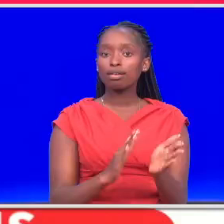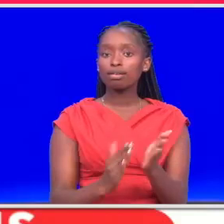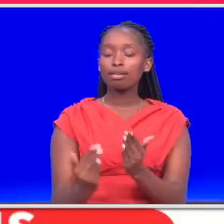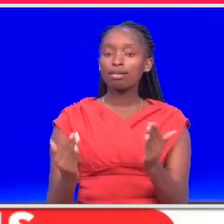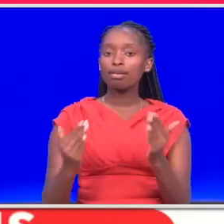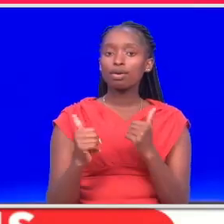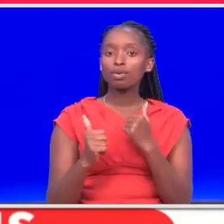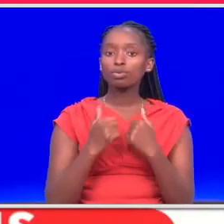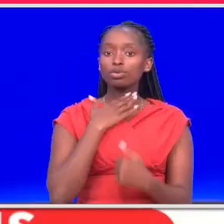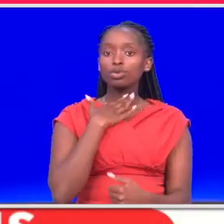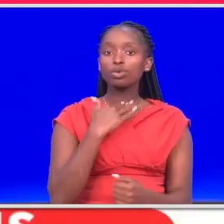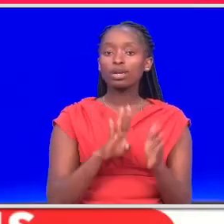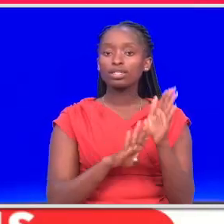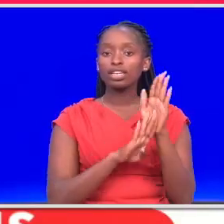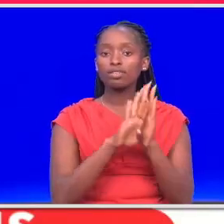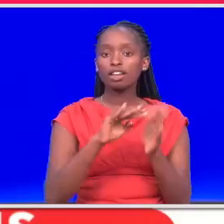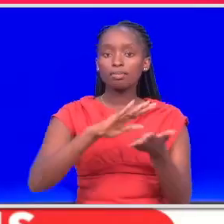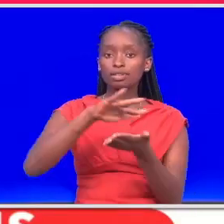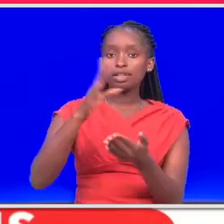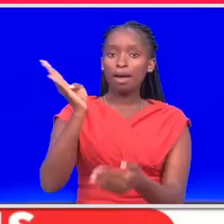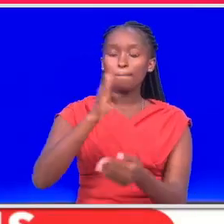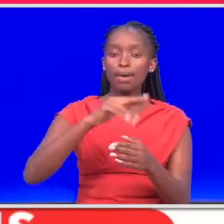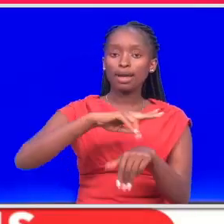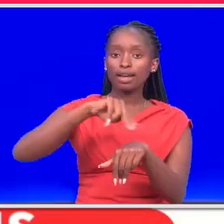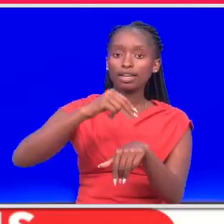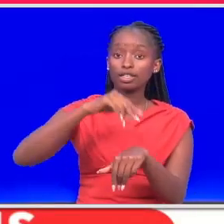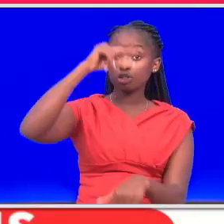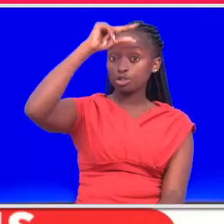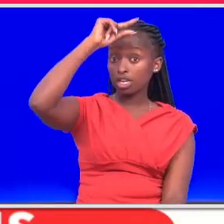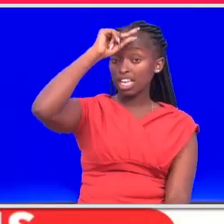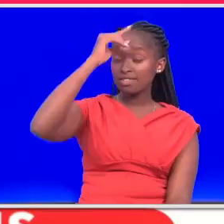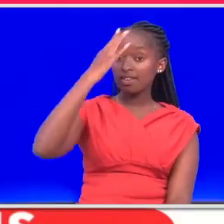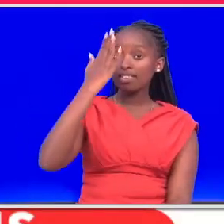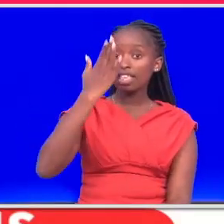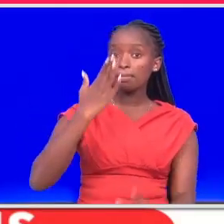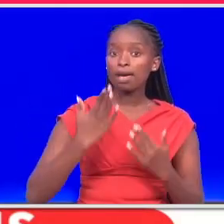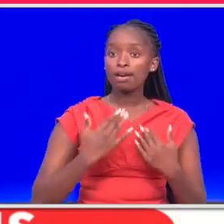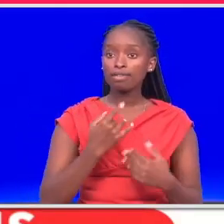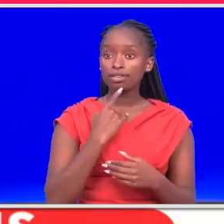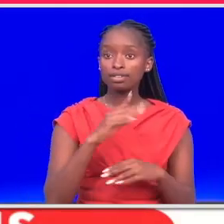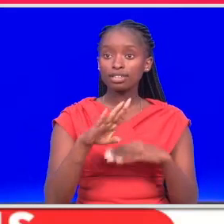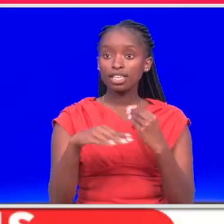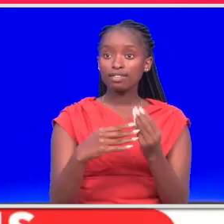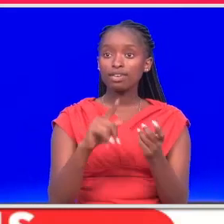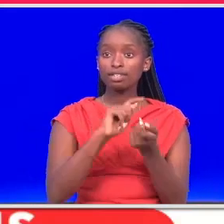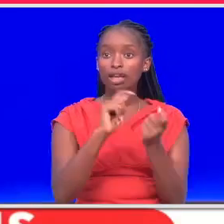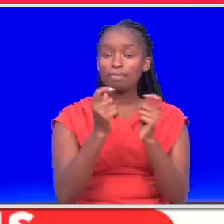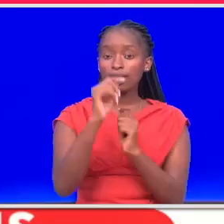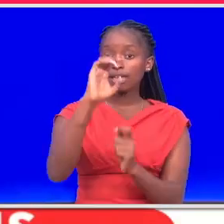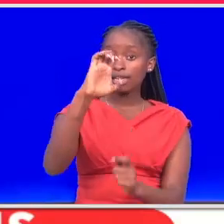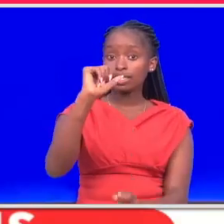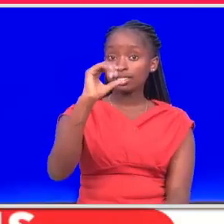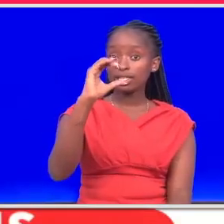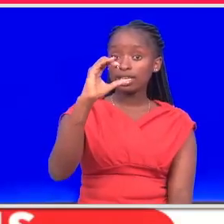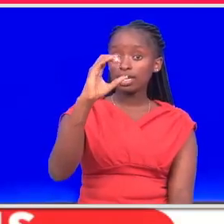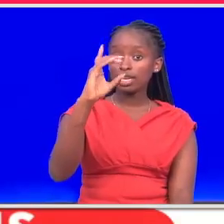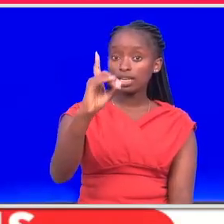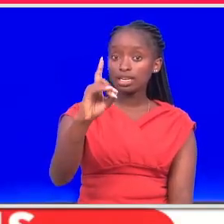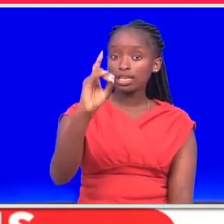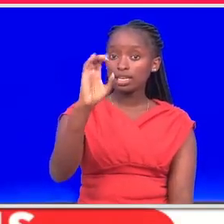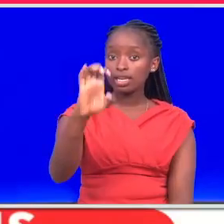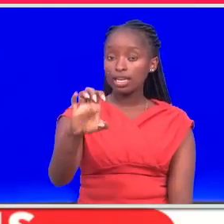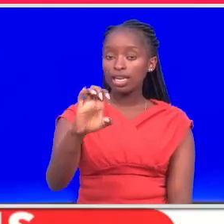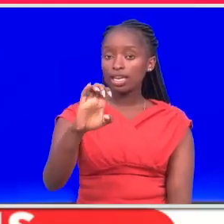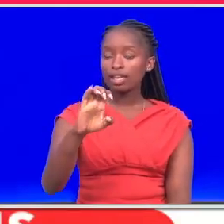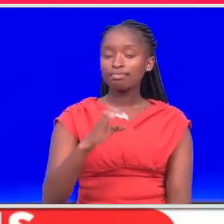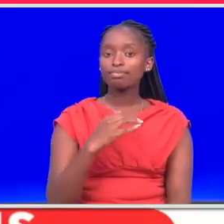and development centers back to the national government. They argue that the transfer of ECDE functions from county